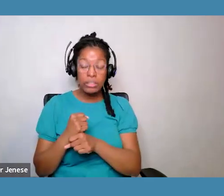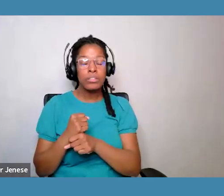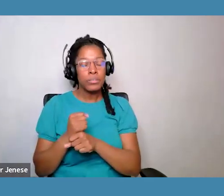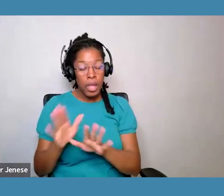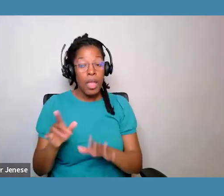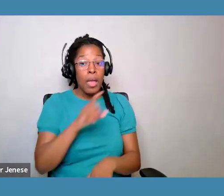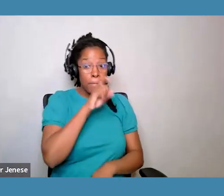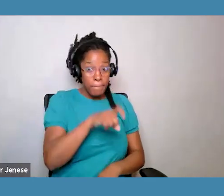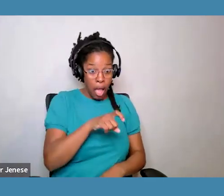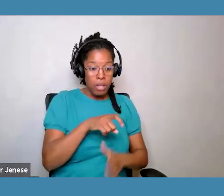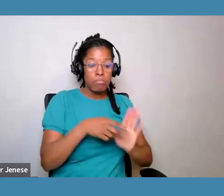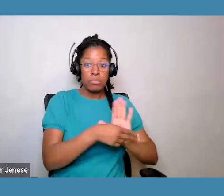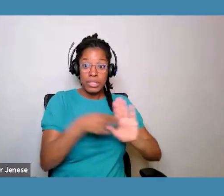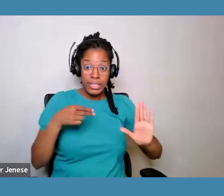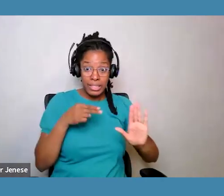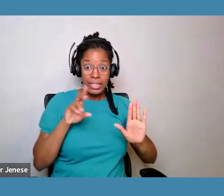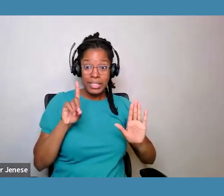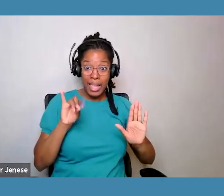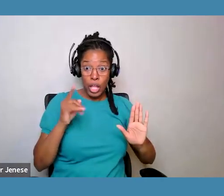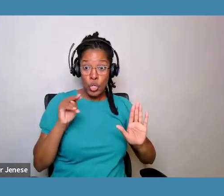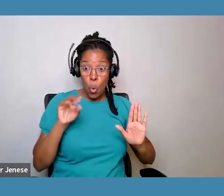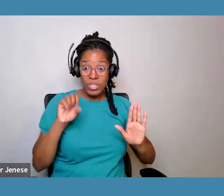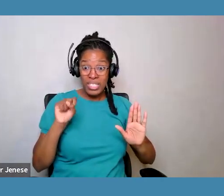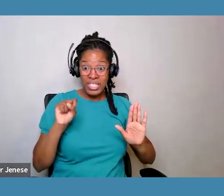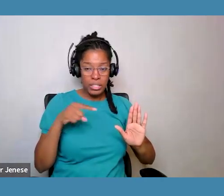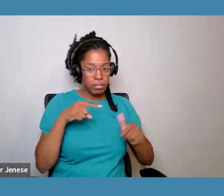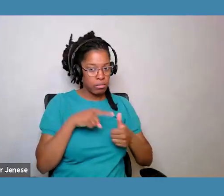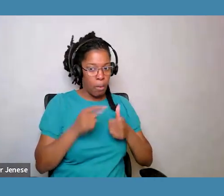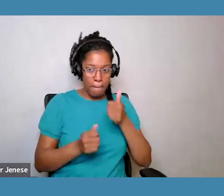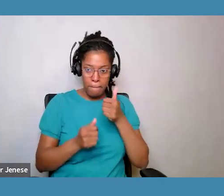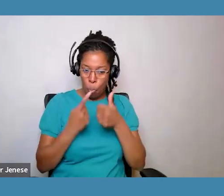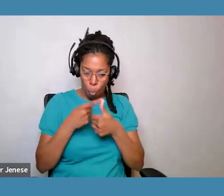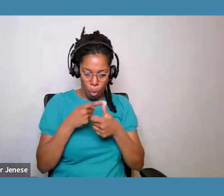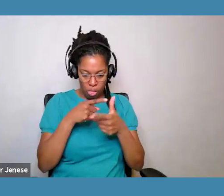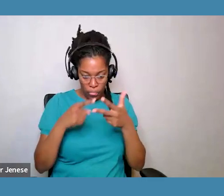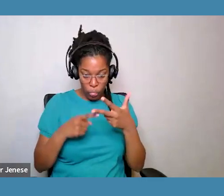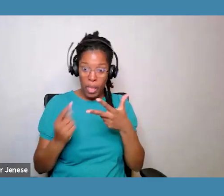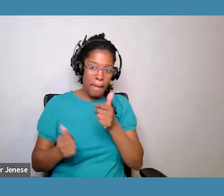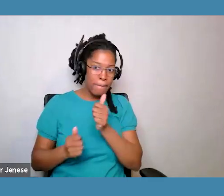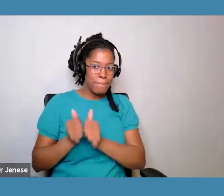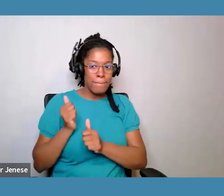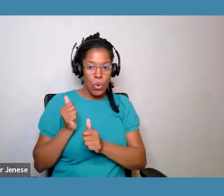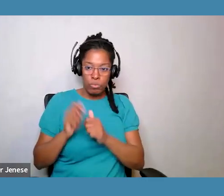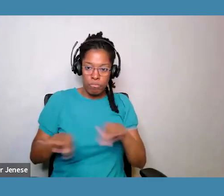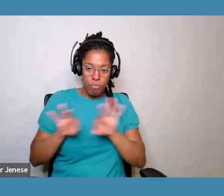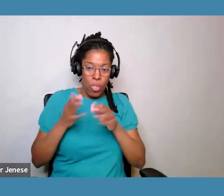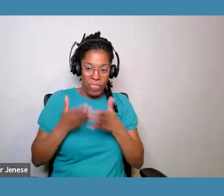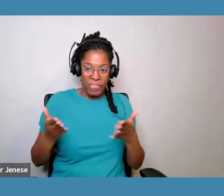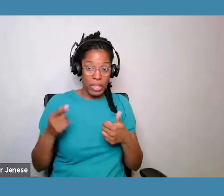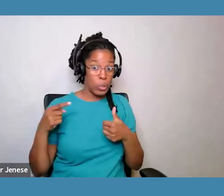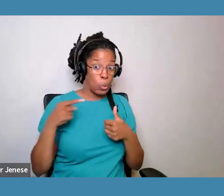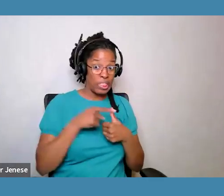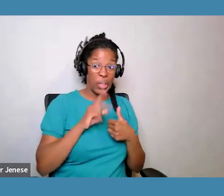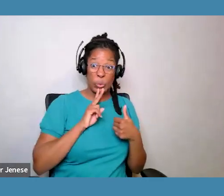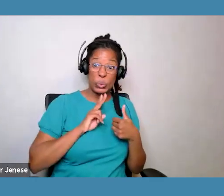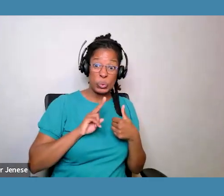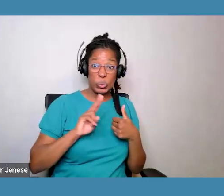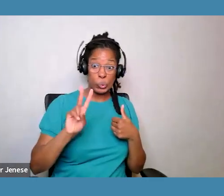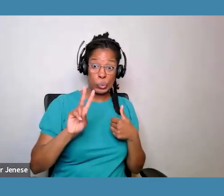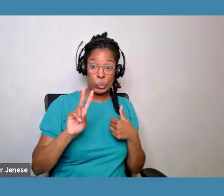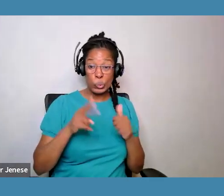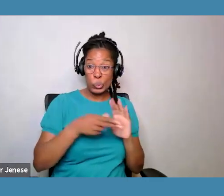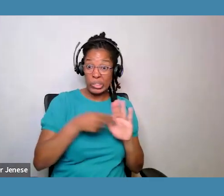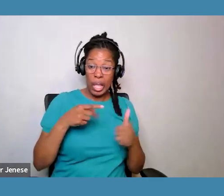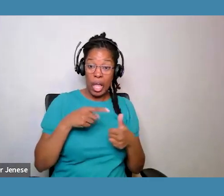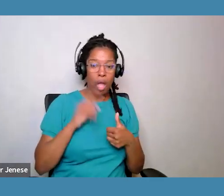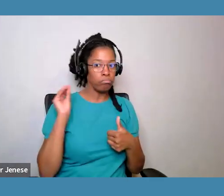the diagnosis. That's one of the 3 main things required for a complete application. So you may need that 2-year-old diagnosis,